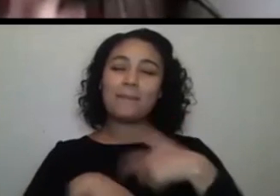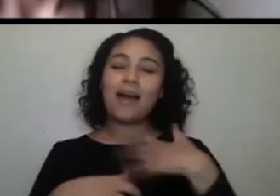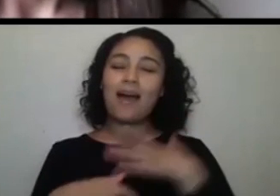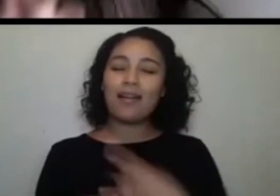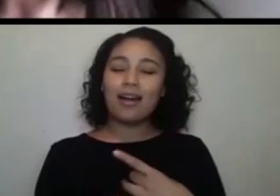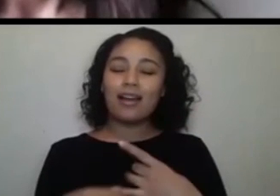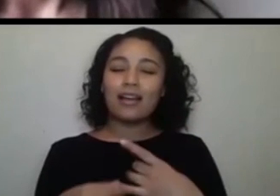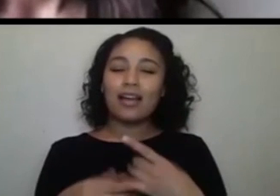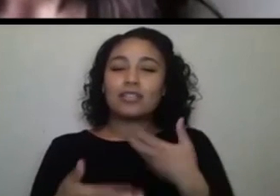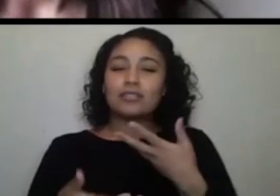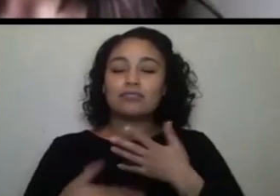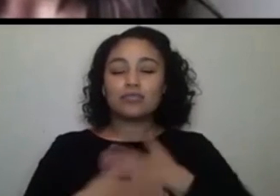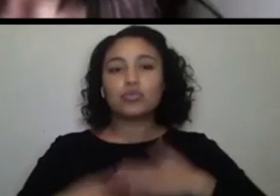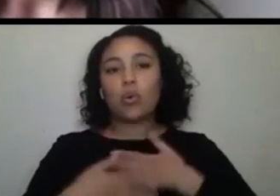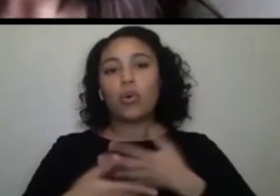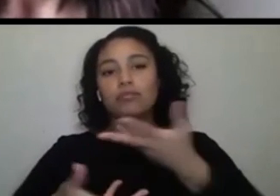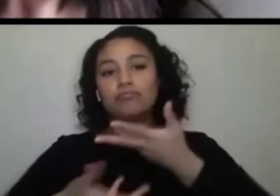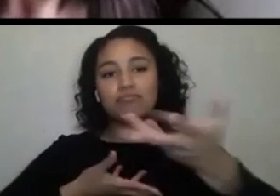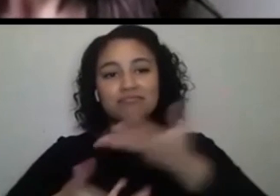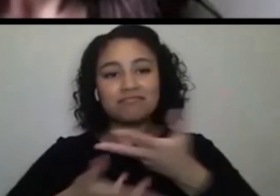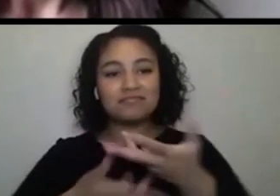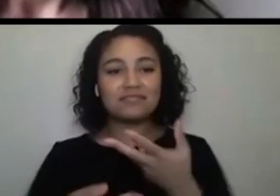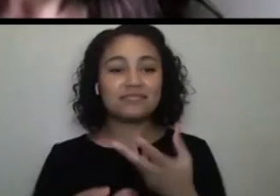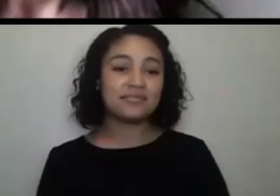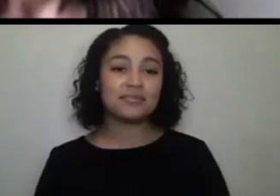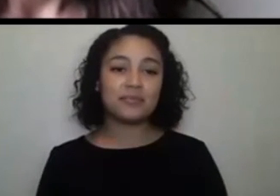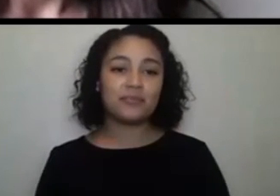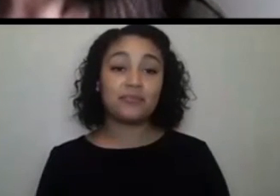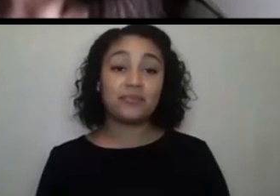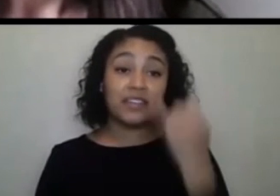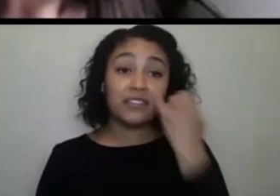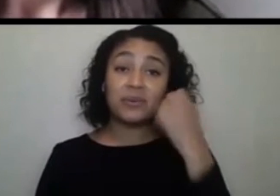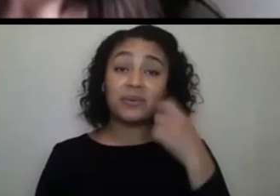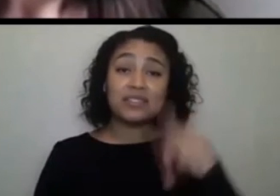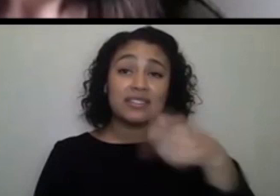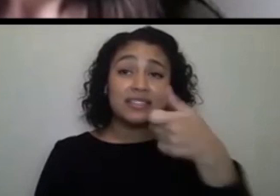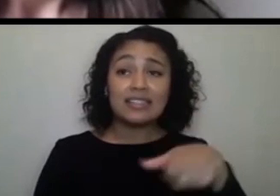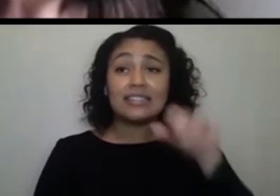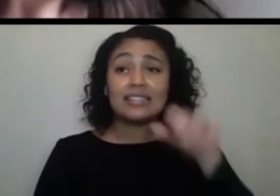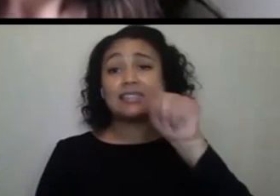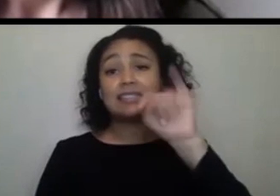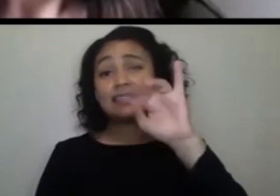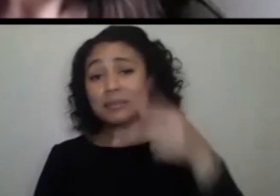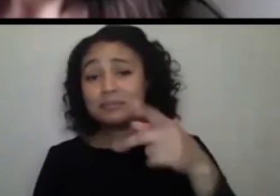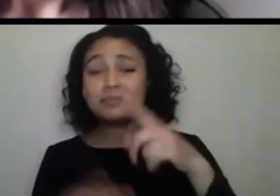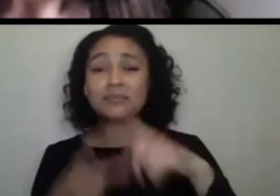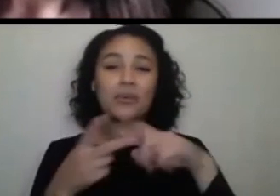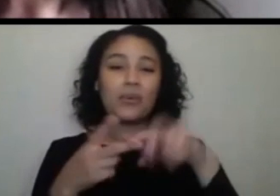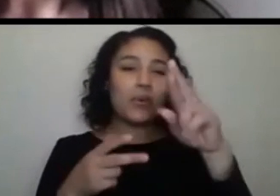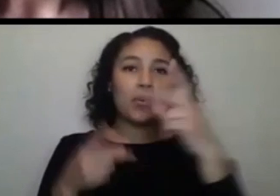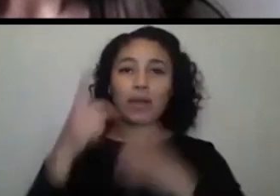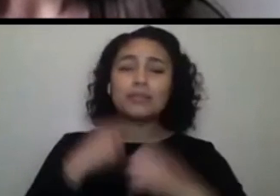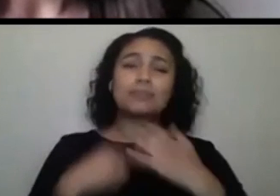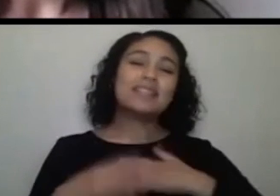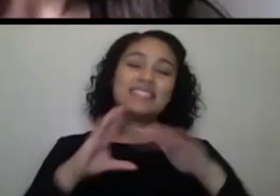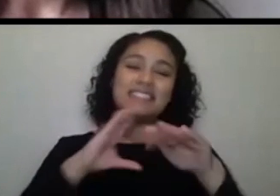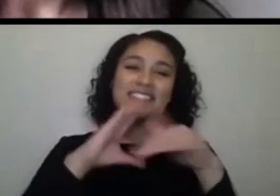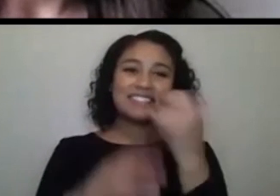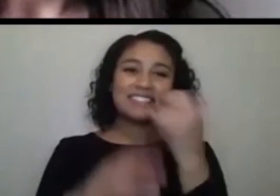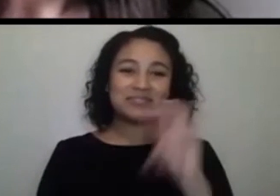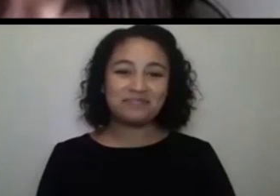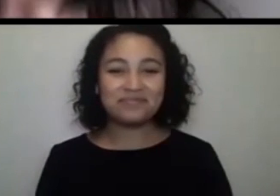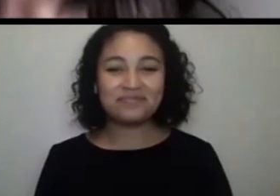people. Okay. And if you need any tips or you have any questions, please write me. Thank you so